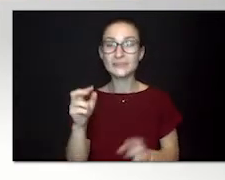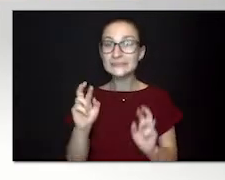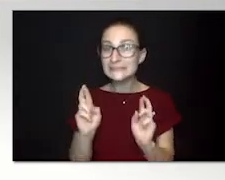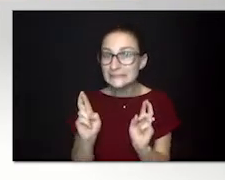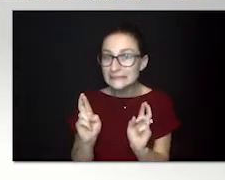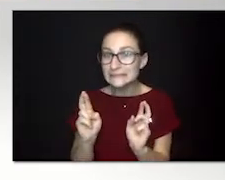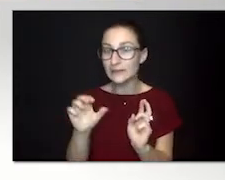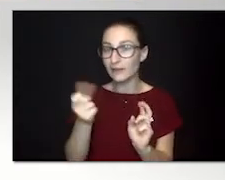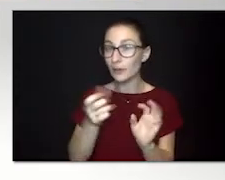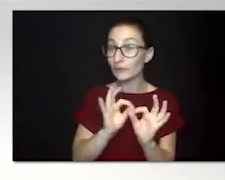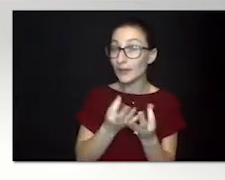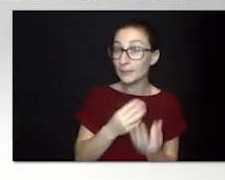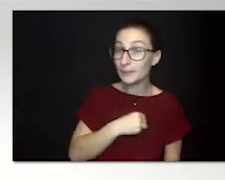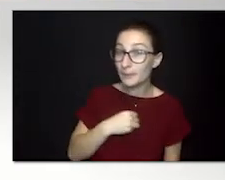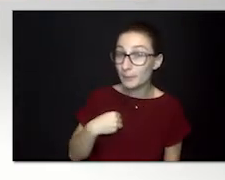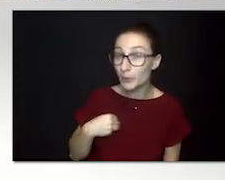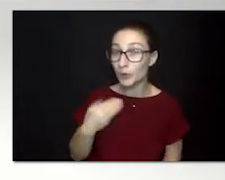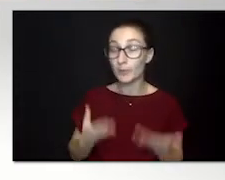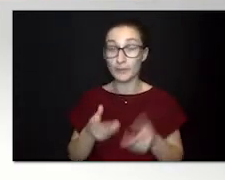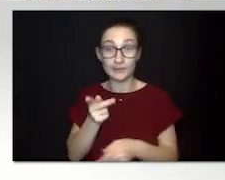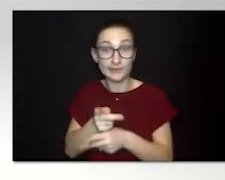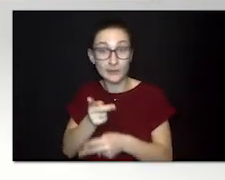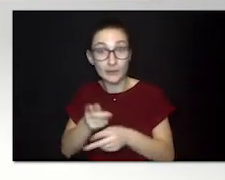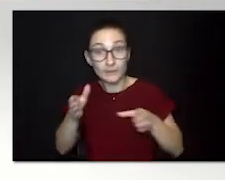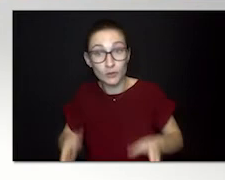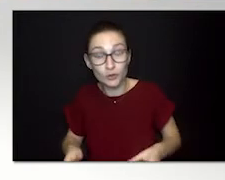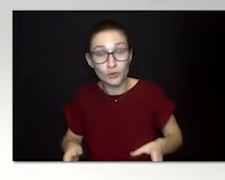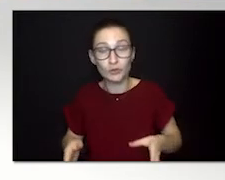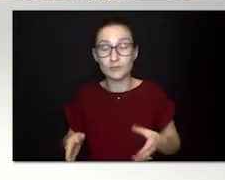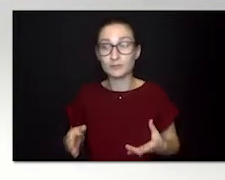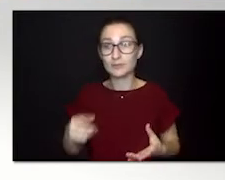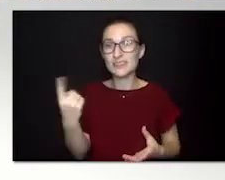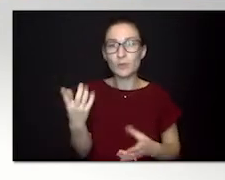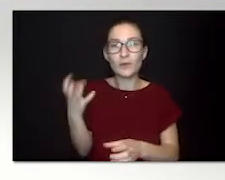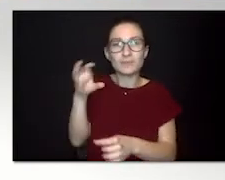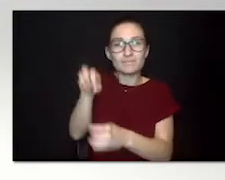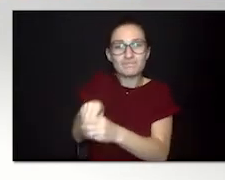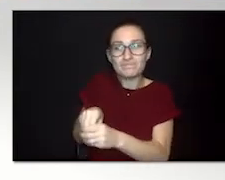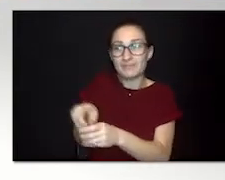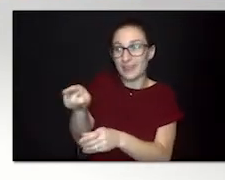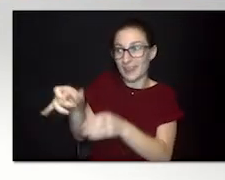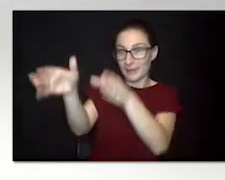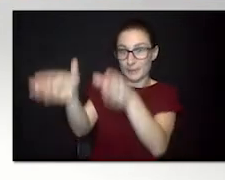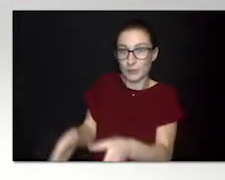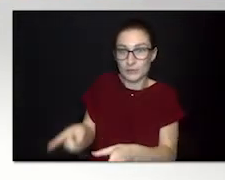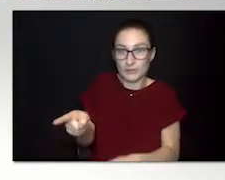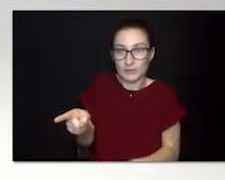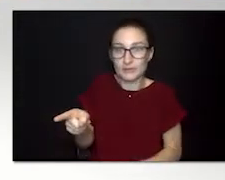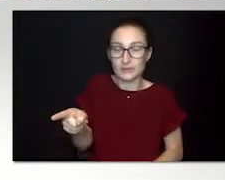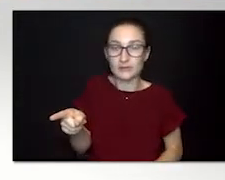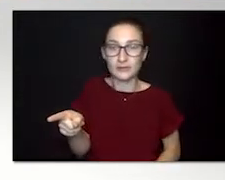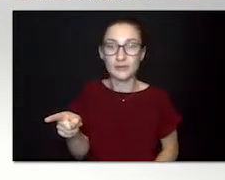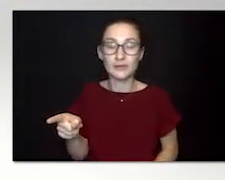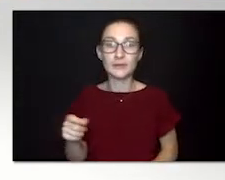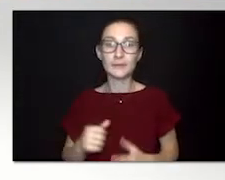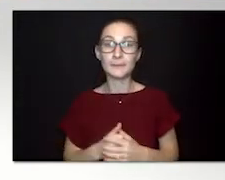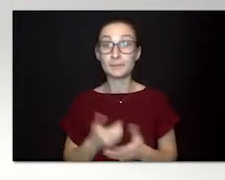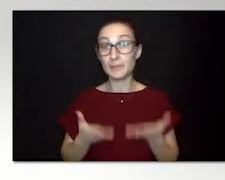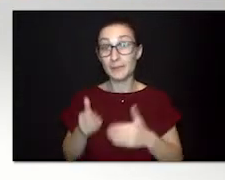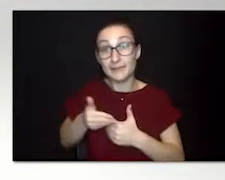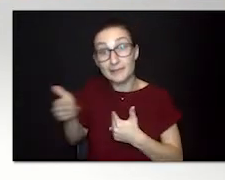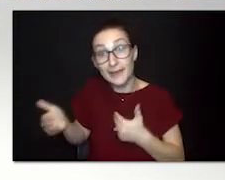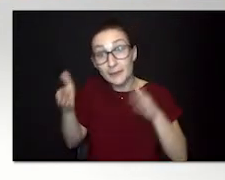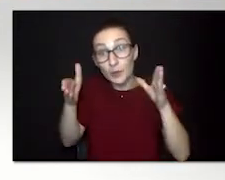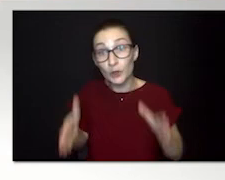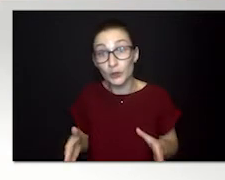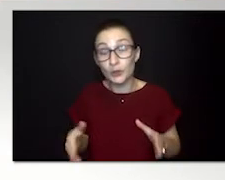someone in the ward's life, you know, another family member, maybe a caregiver, maybe, you know, someone who is a neighbor with the ward,